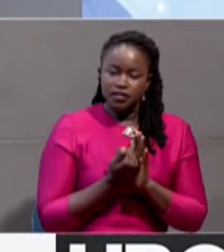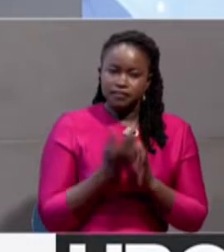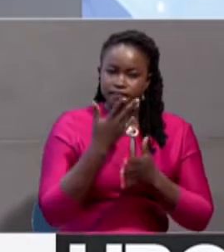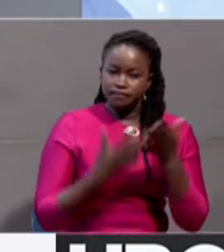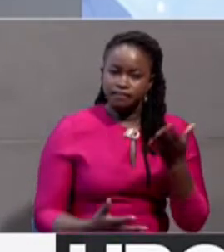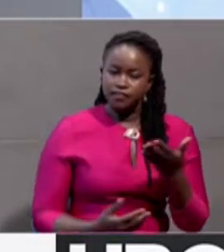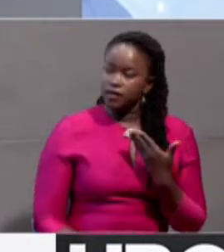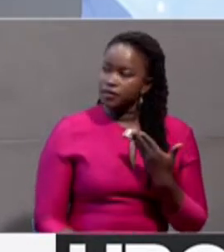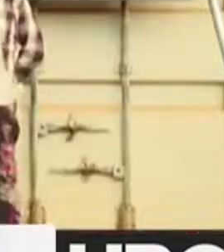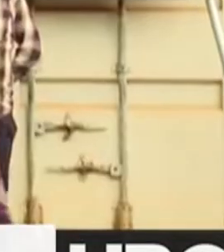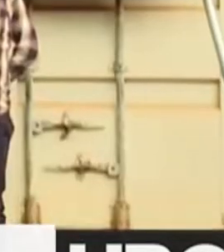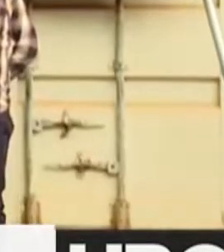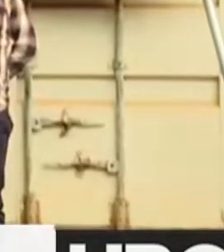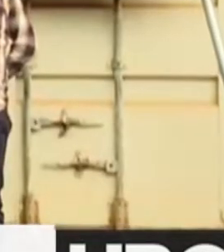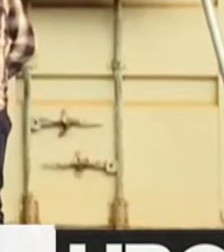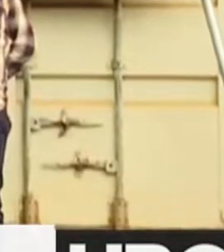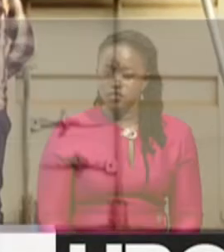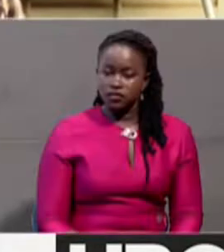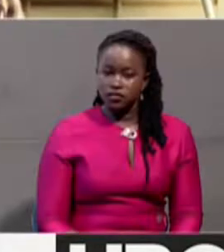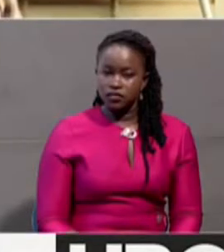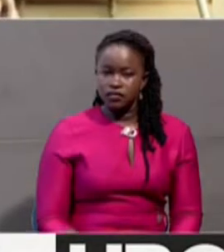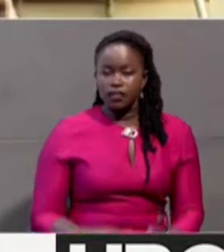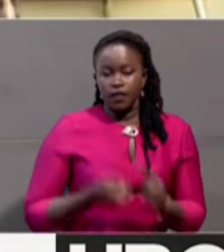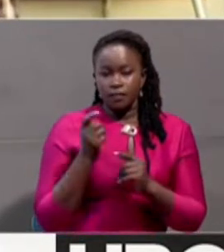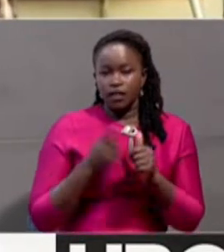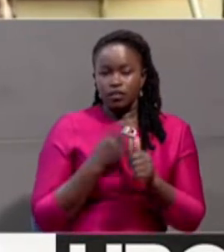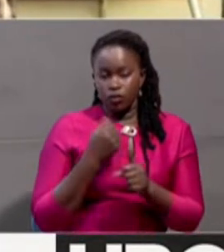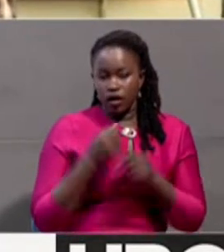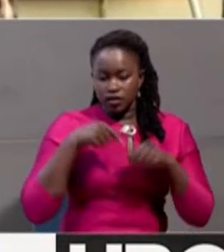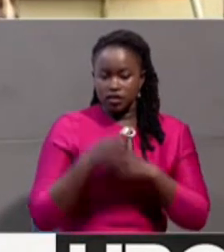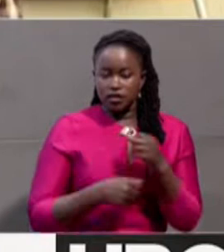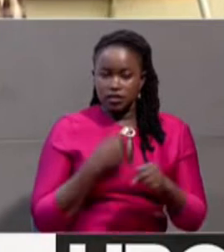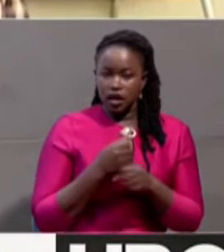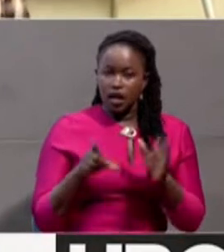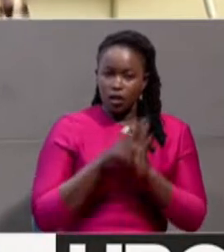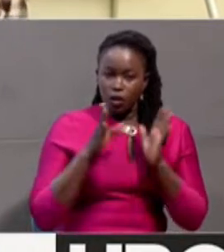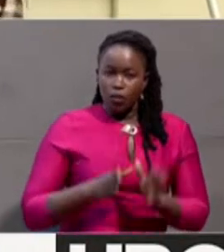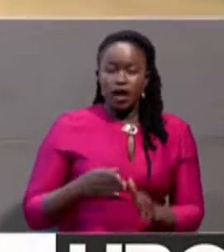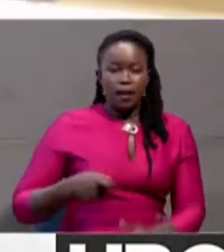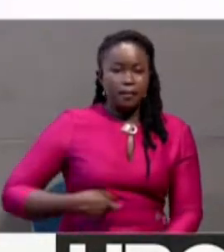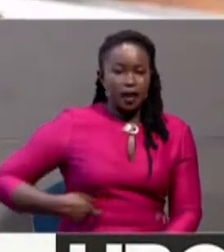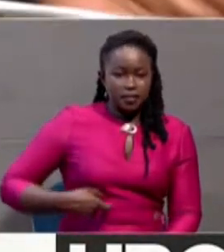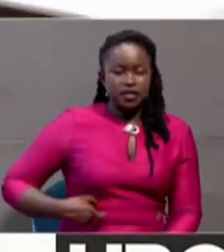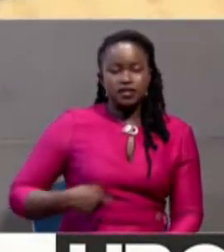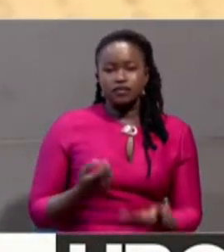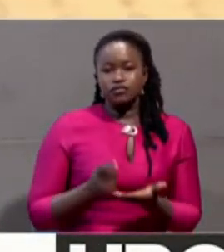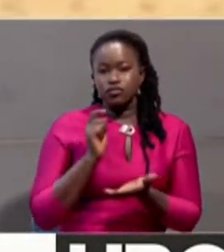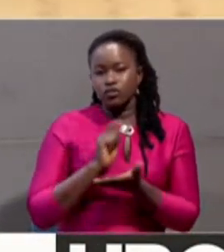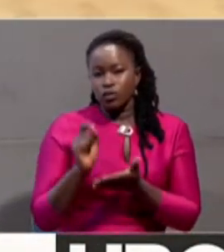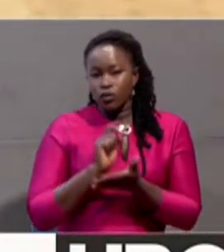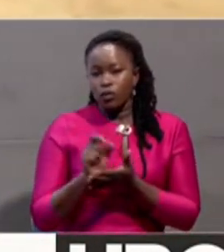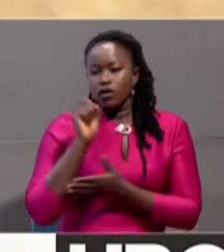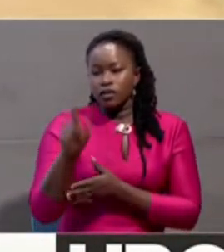has more in this report. In August this year, lawyer Hassan Kasim Malemabirizi wrote to the non-government